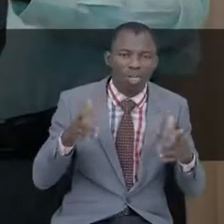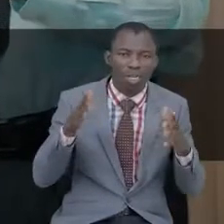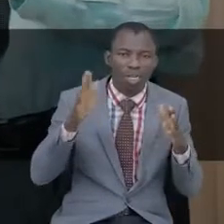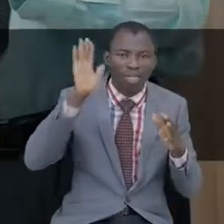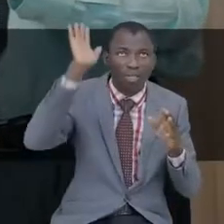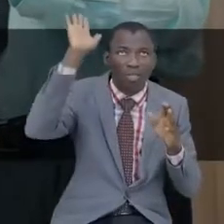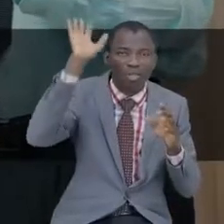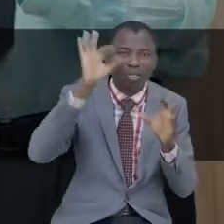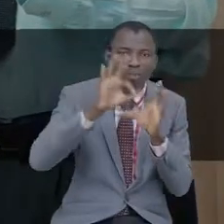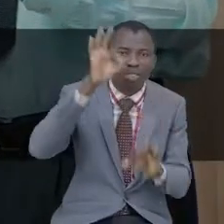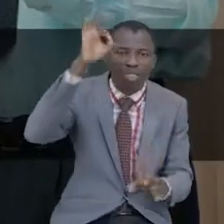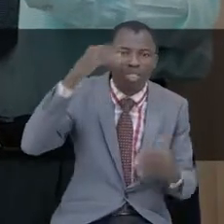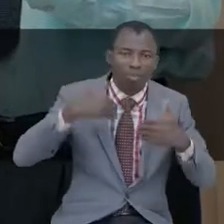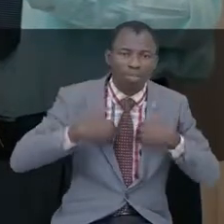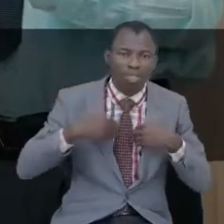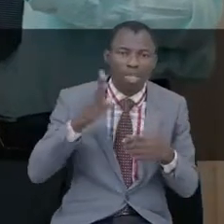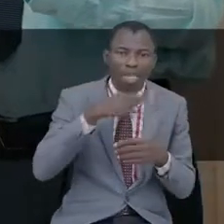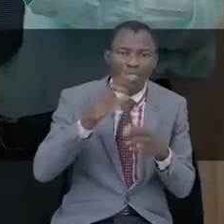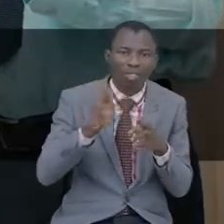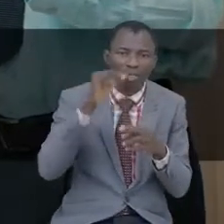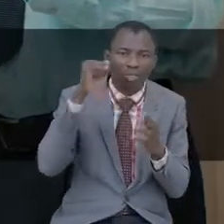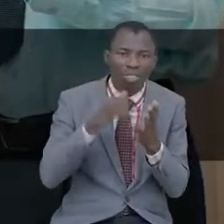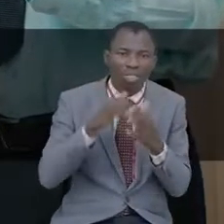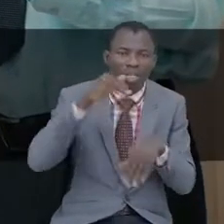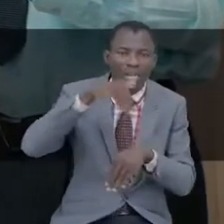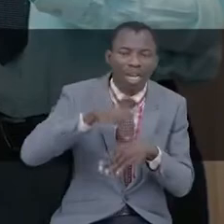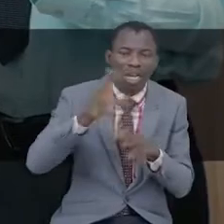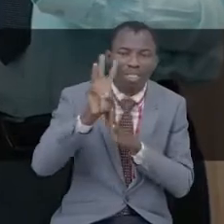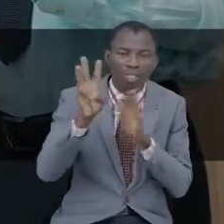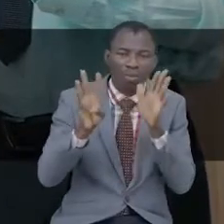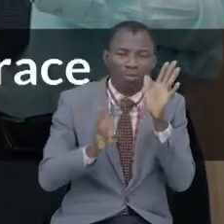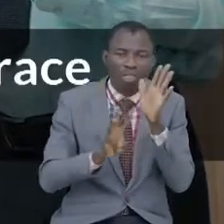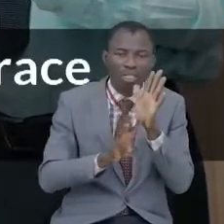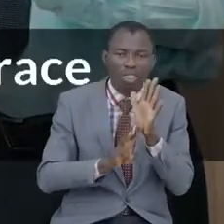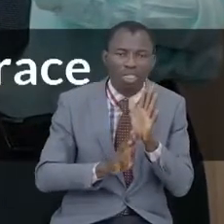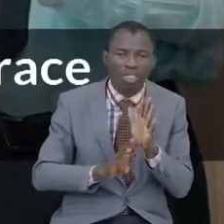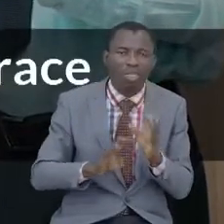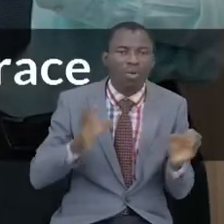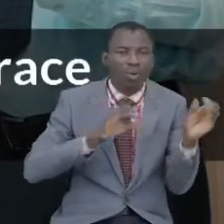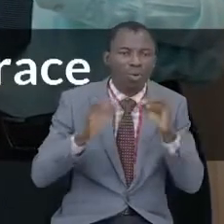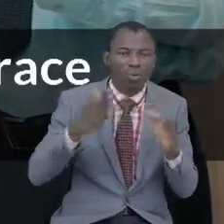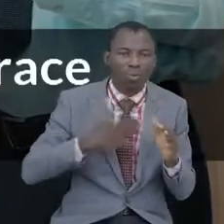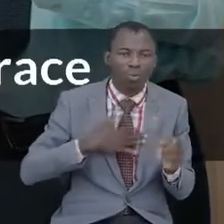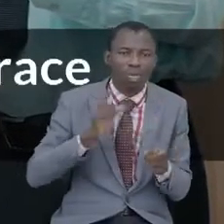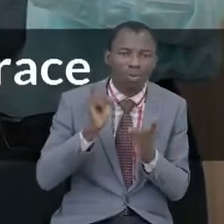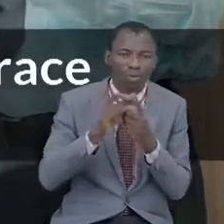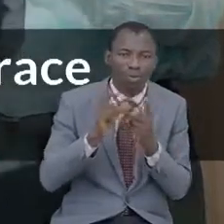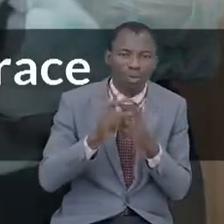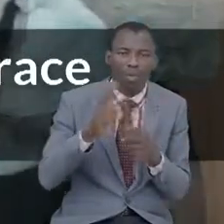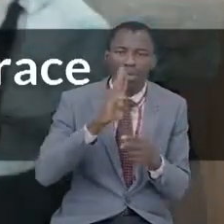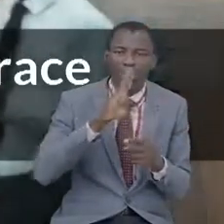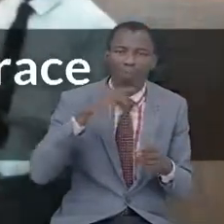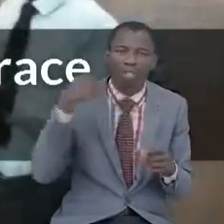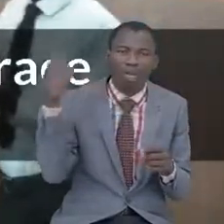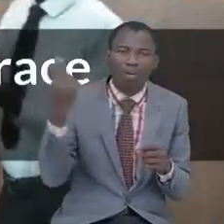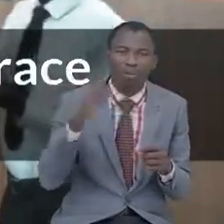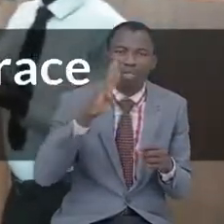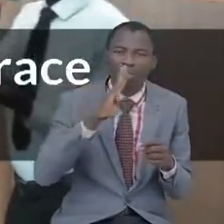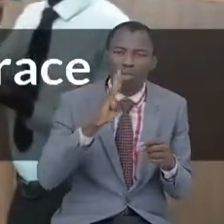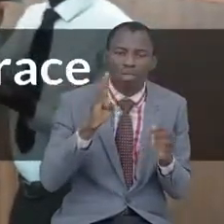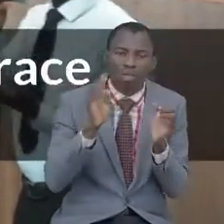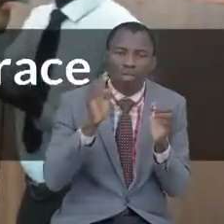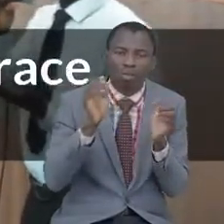Spirit possess and use it as will. Oh, may my spirit be